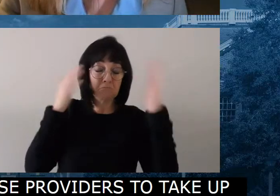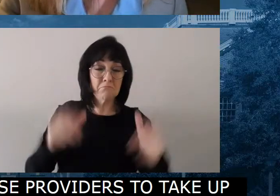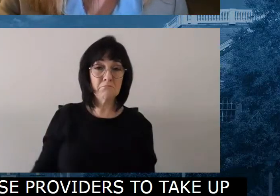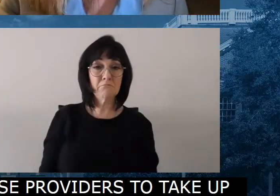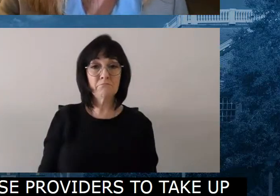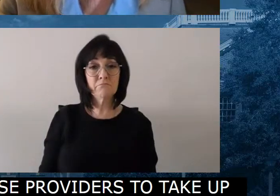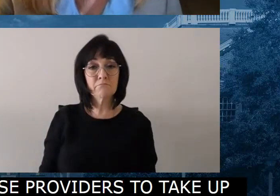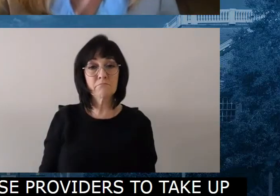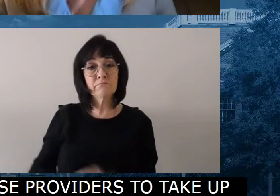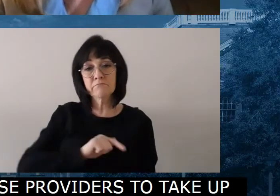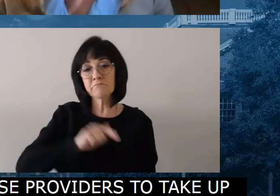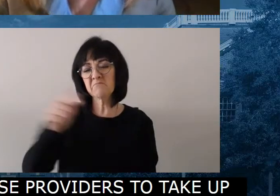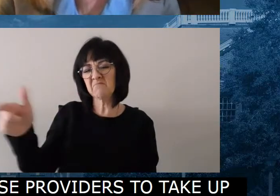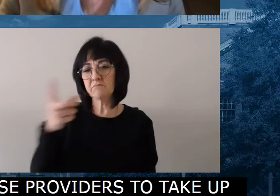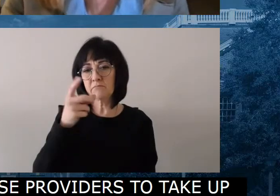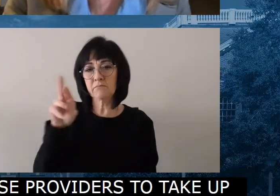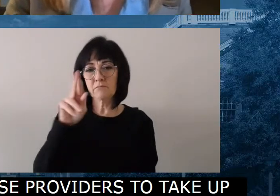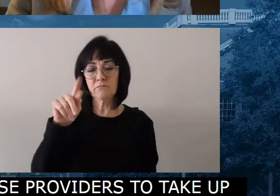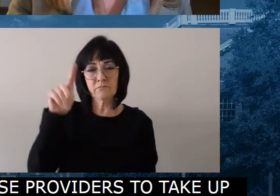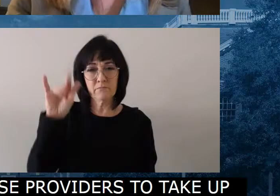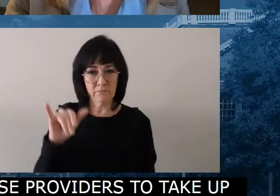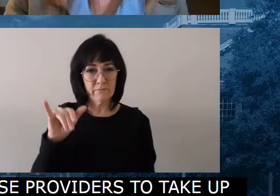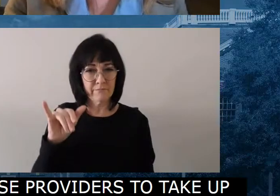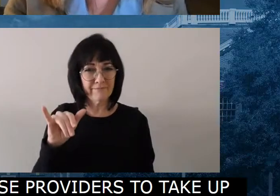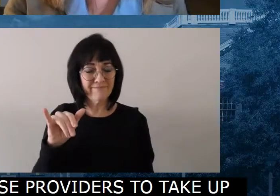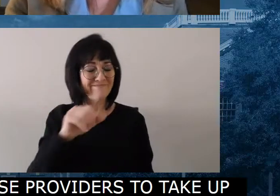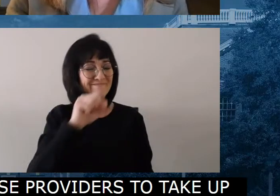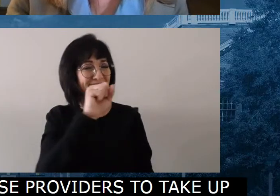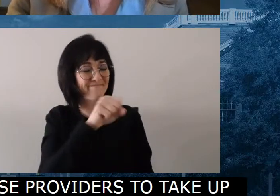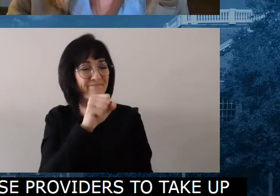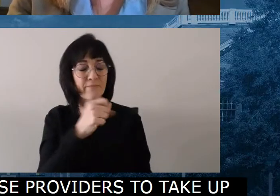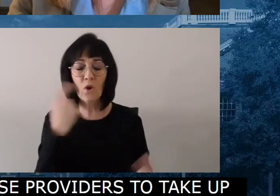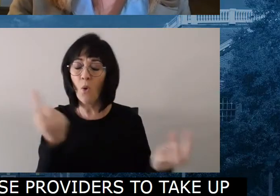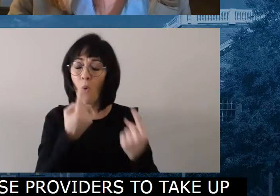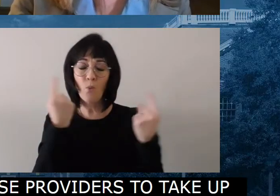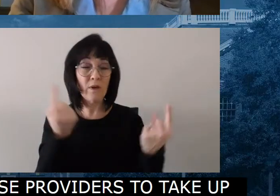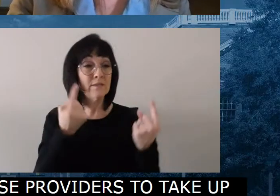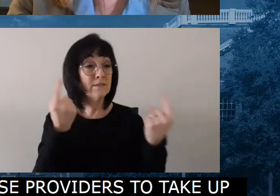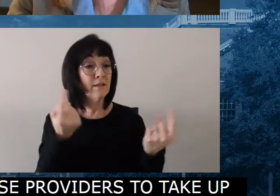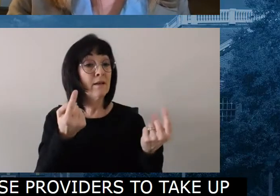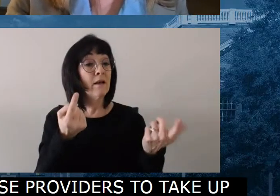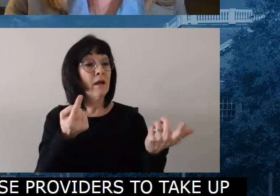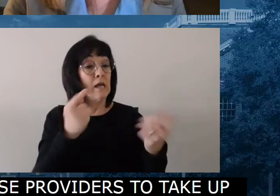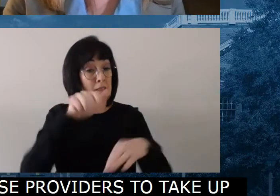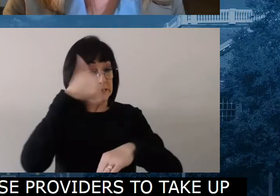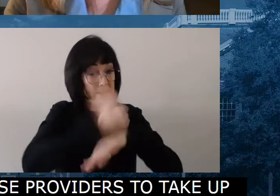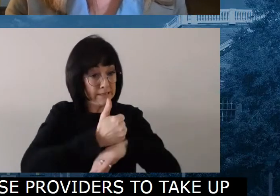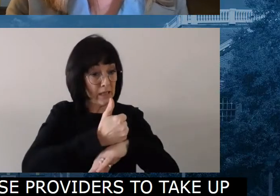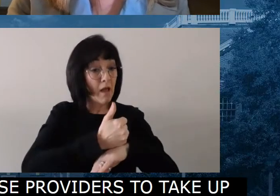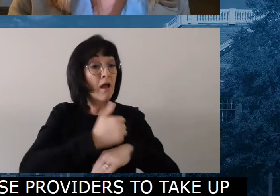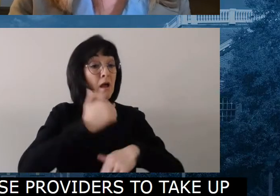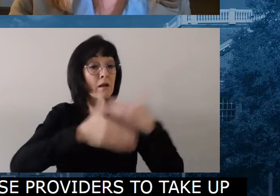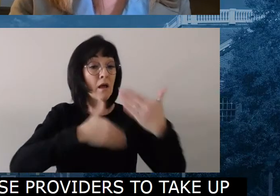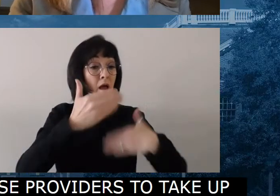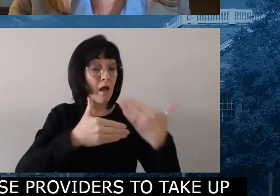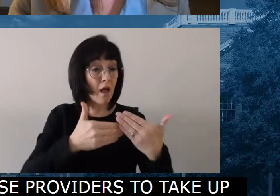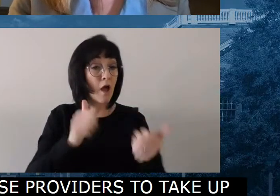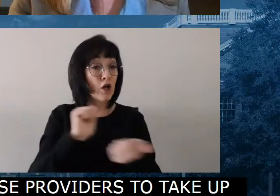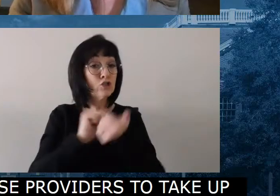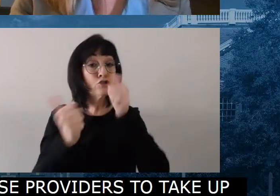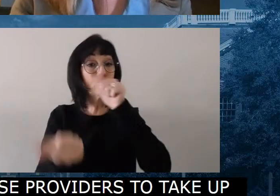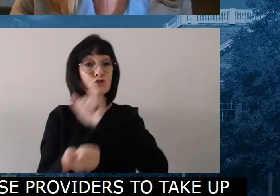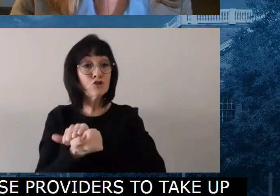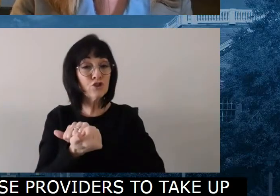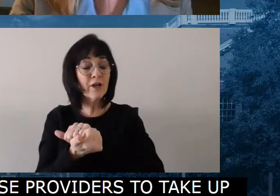Yeah, so I mean, we know anytime you make a change that there's kinks in the system, and it can take a little bit of time for everybody to get on the